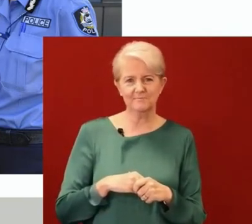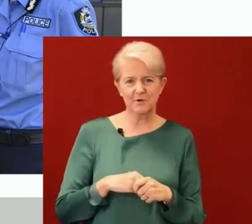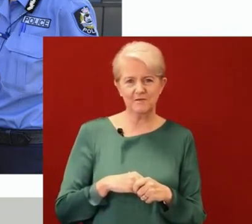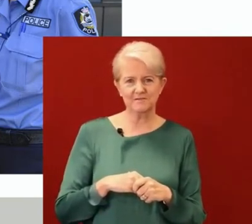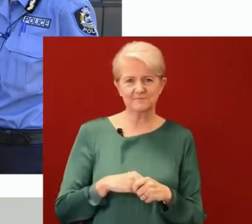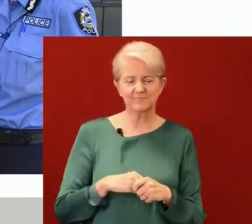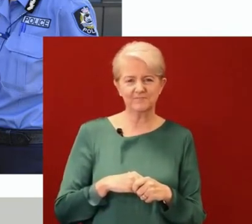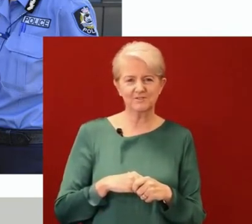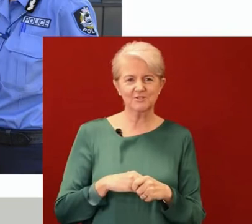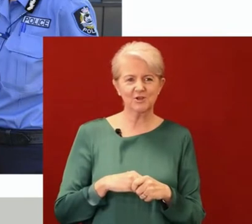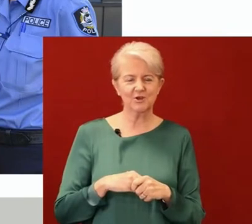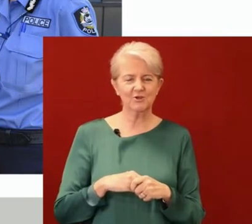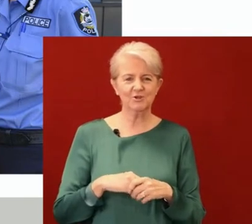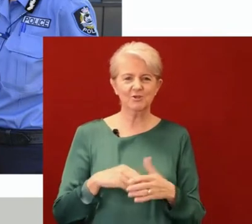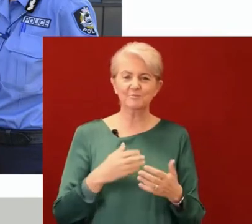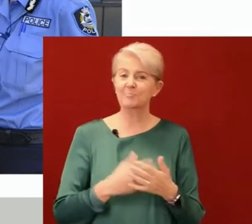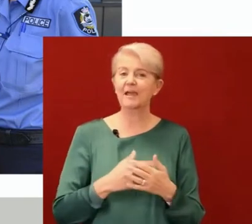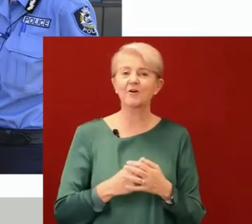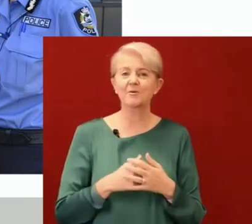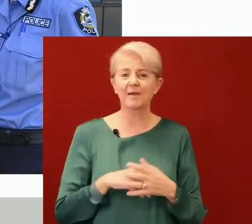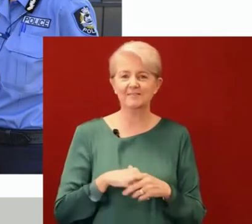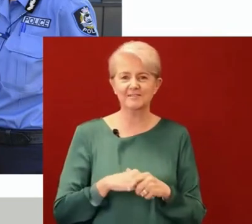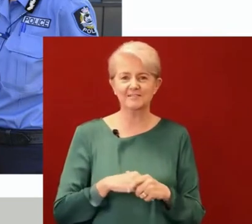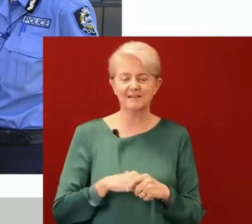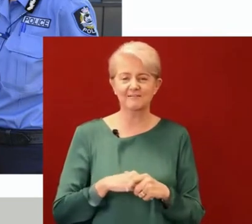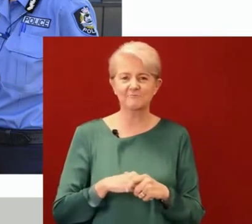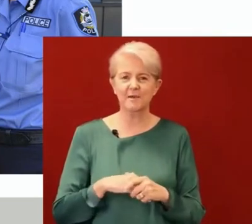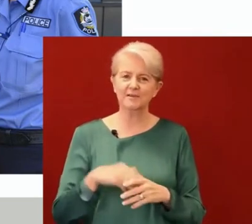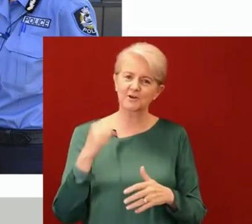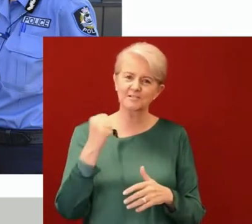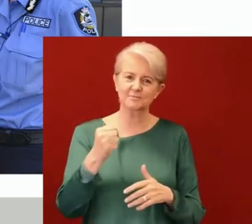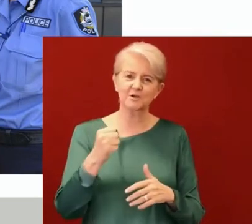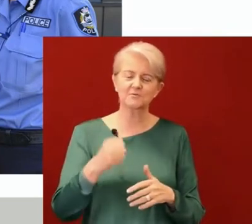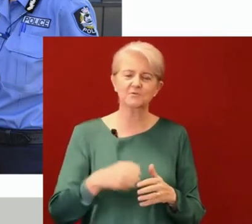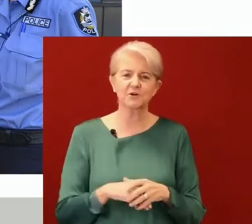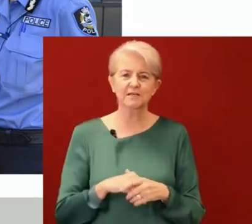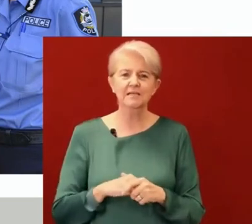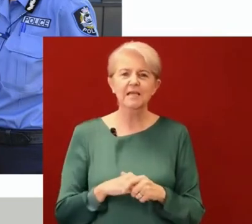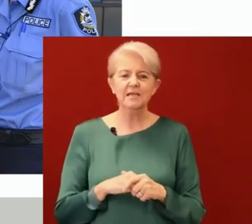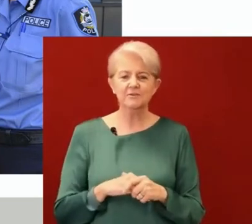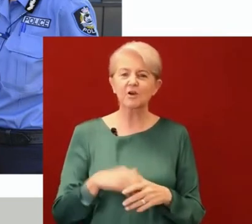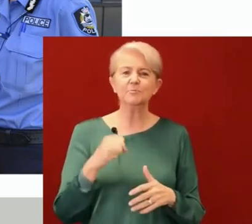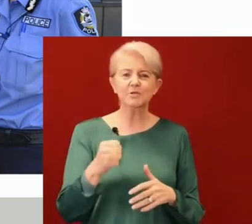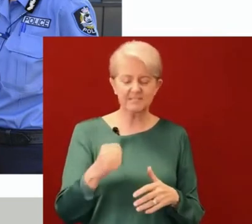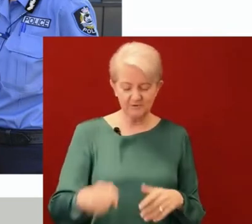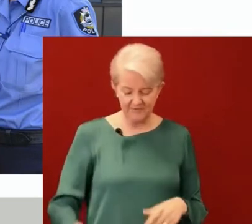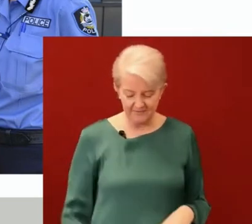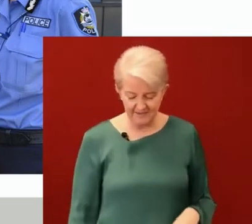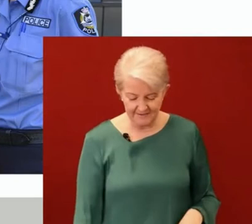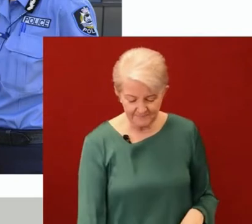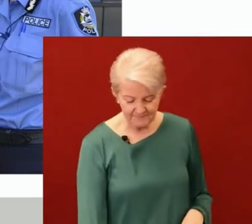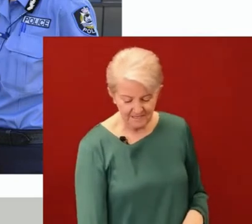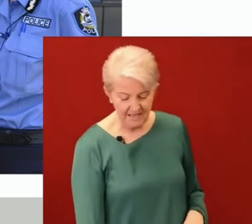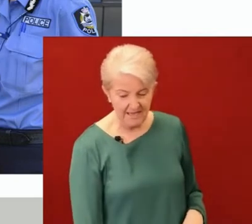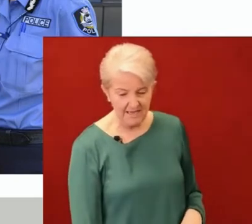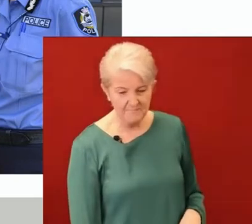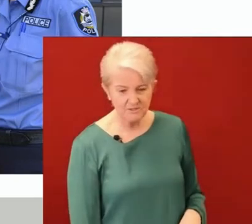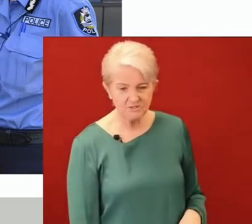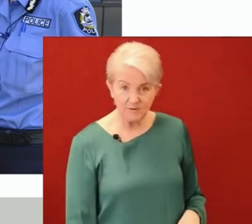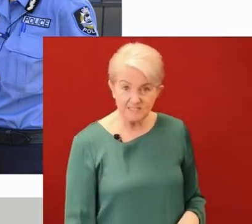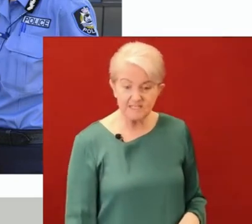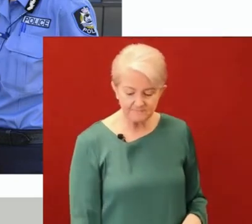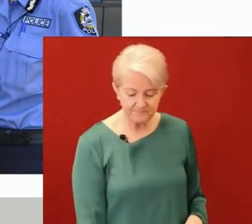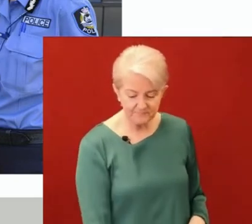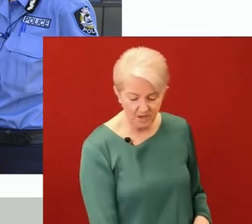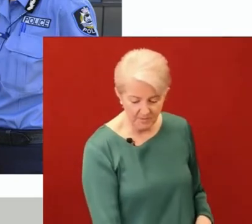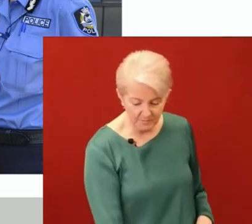up moment. So you can bang on about this stuff, but you know, sometimes you've got to put yourself out there.